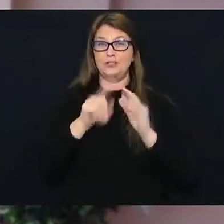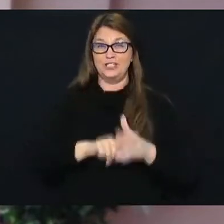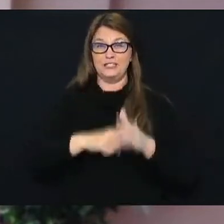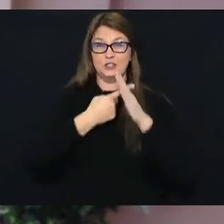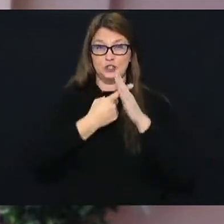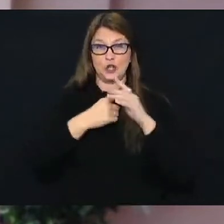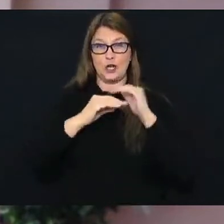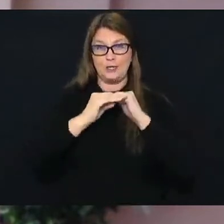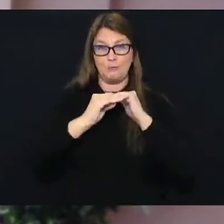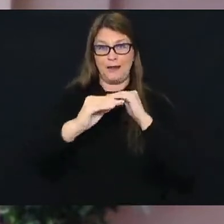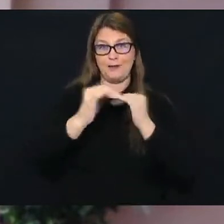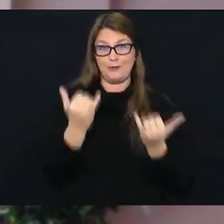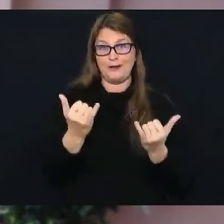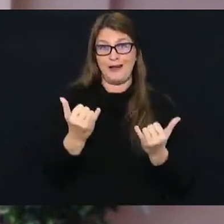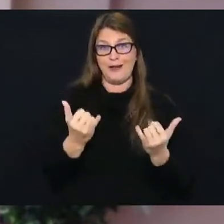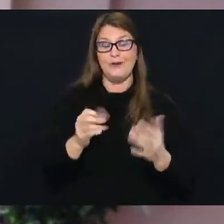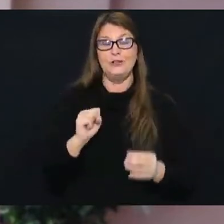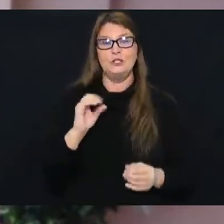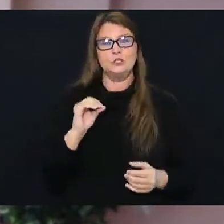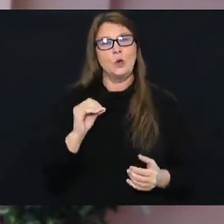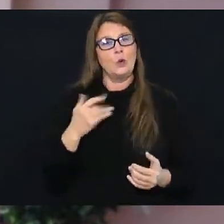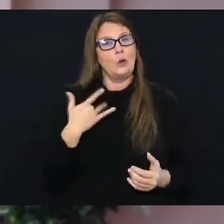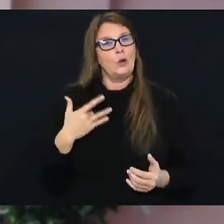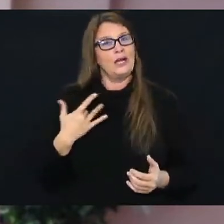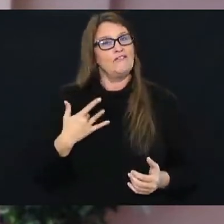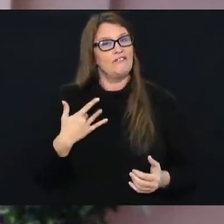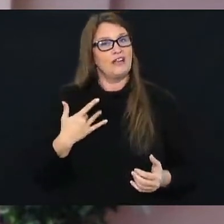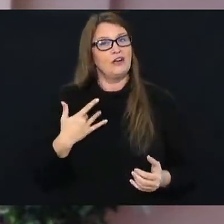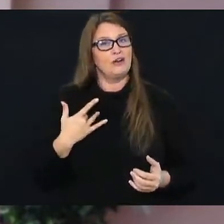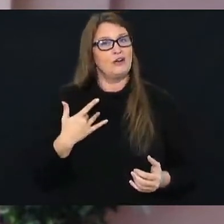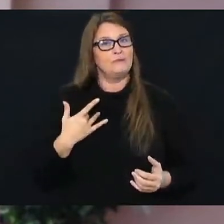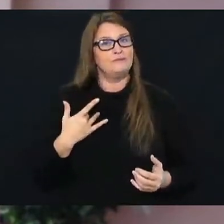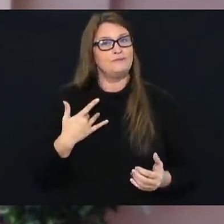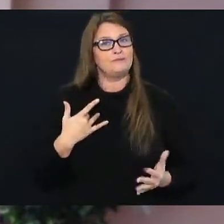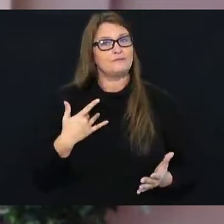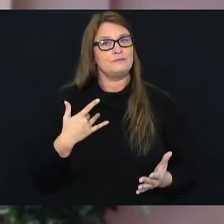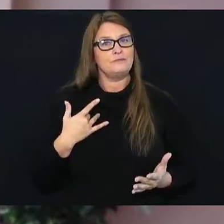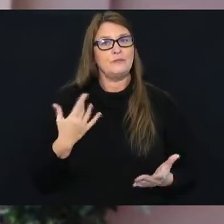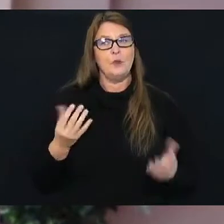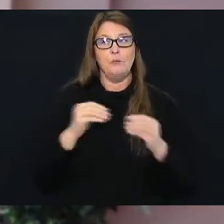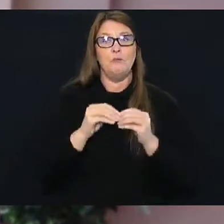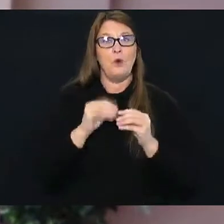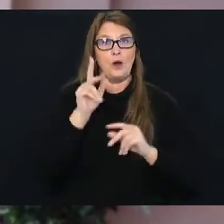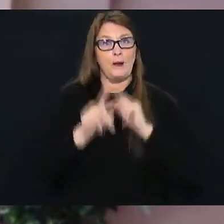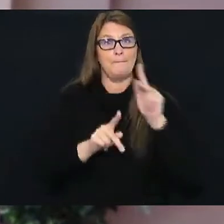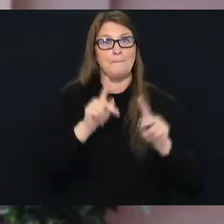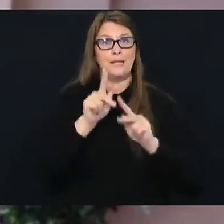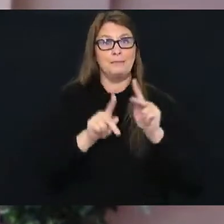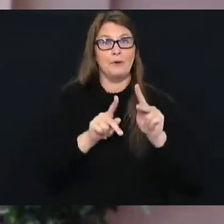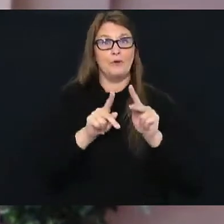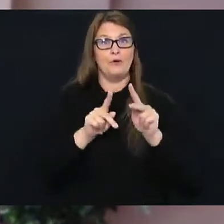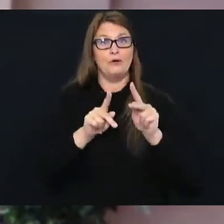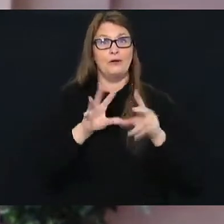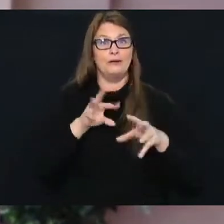to plateau some. And so we think that as we get more people measured with